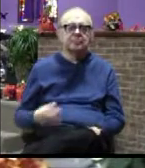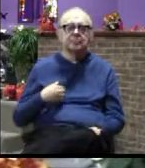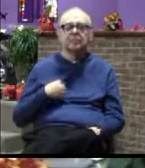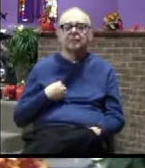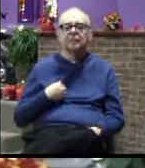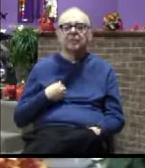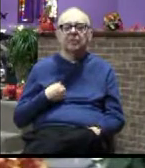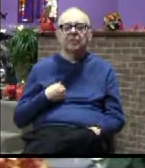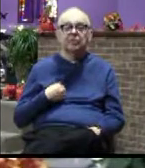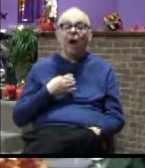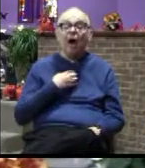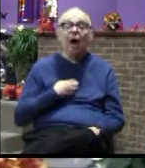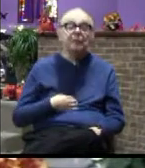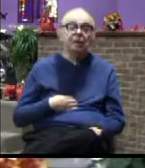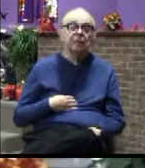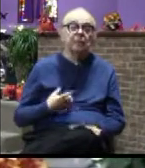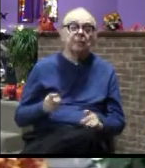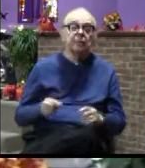I'm hungry.